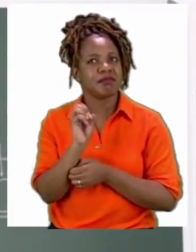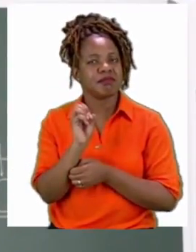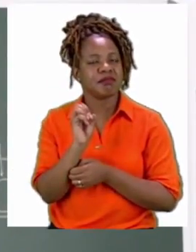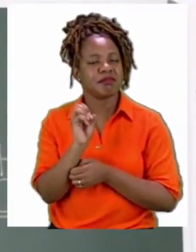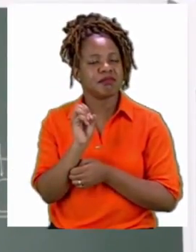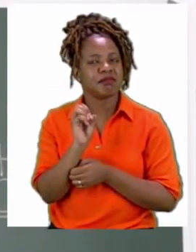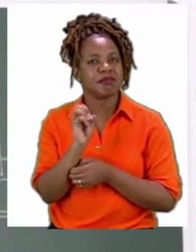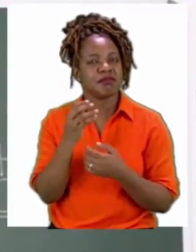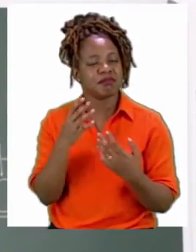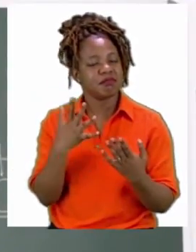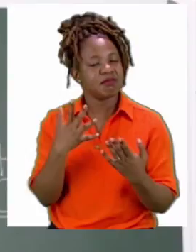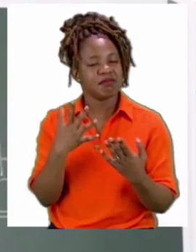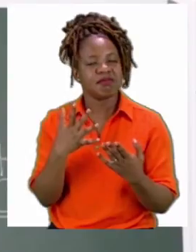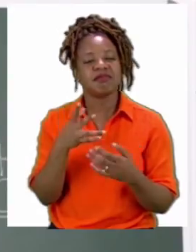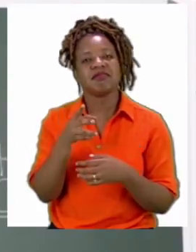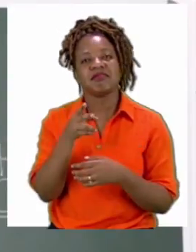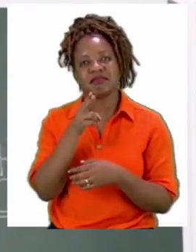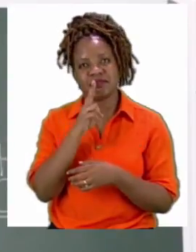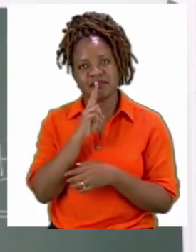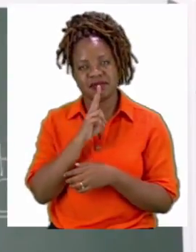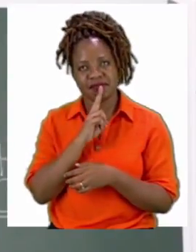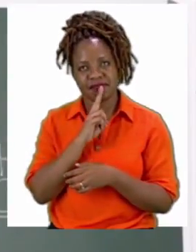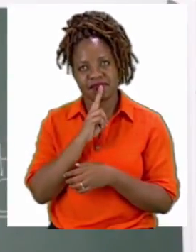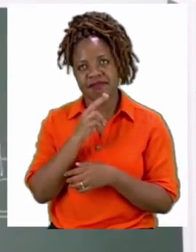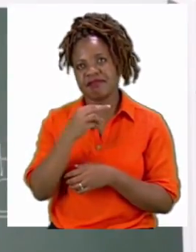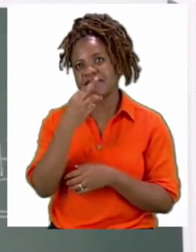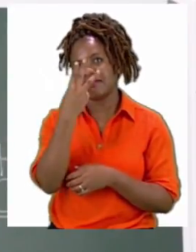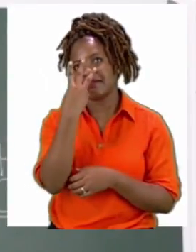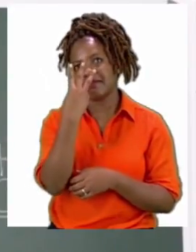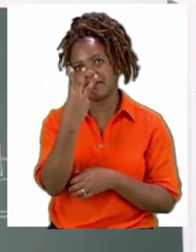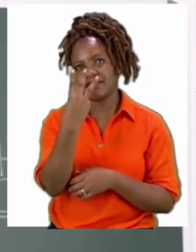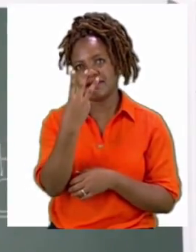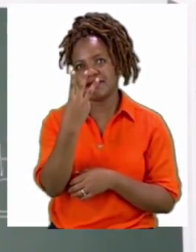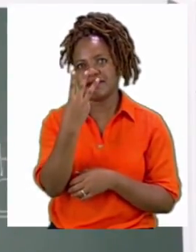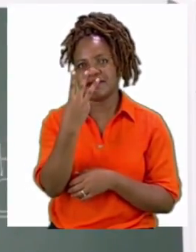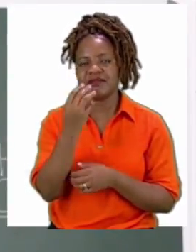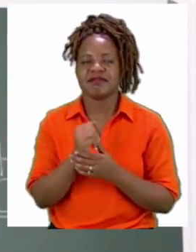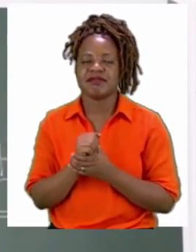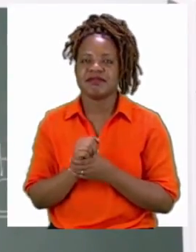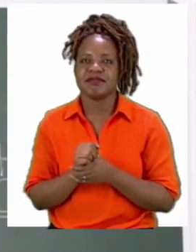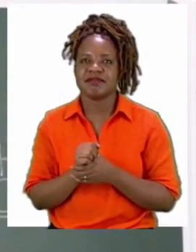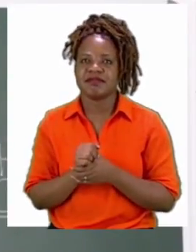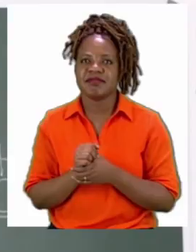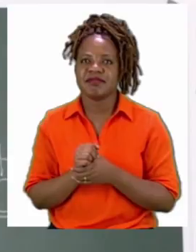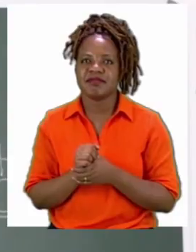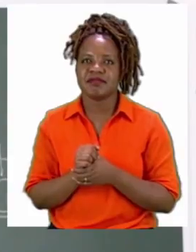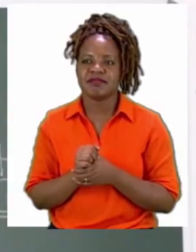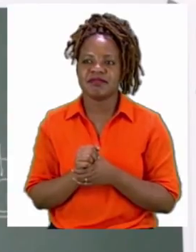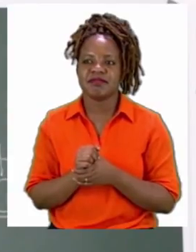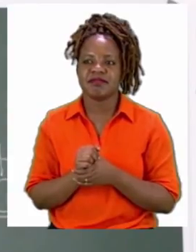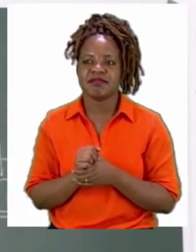0. So our answer after taking away 0 is 3. So we write our